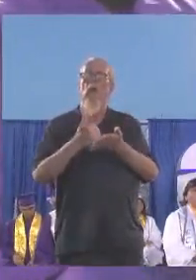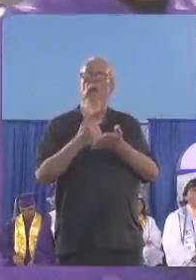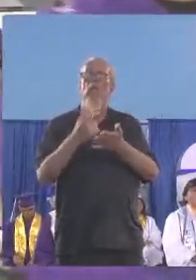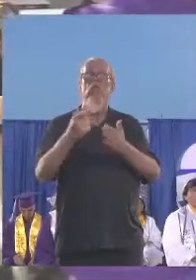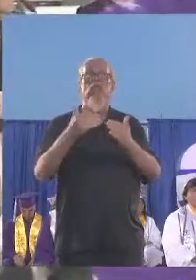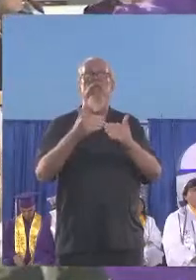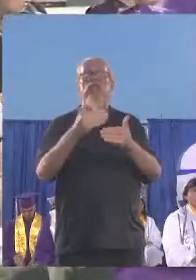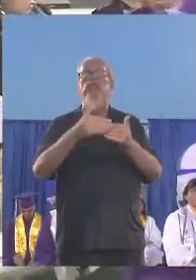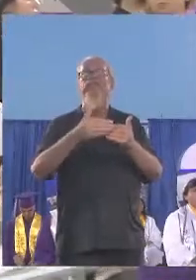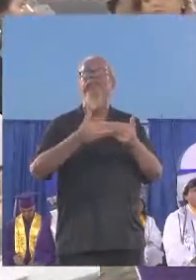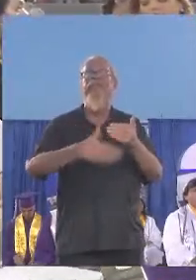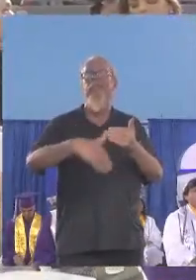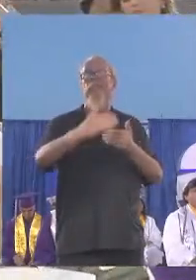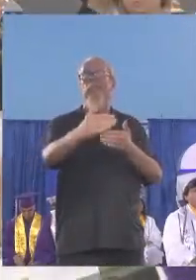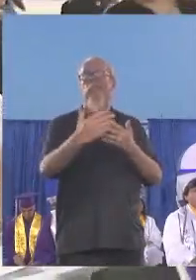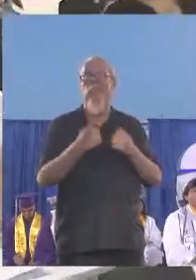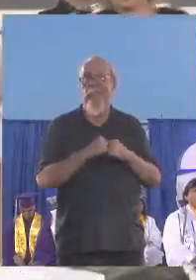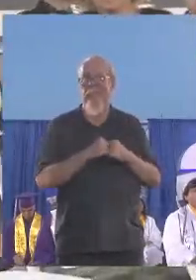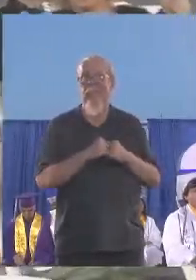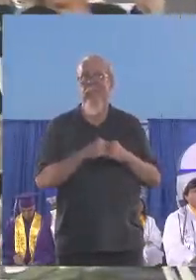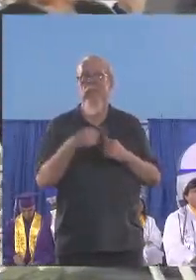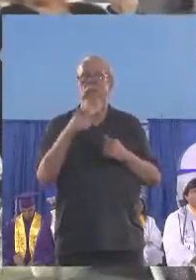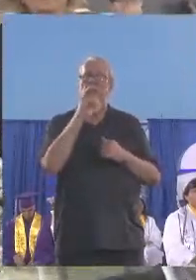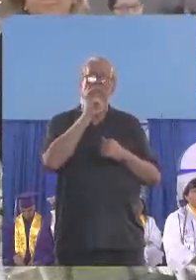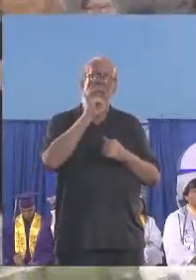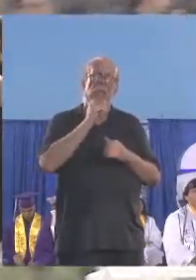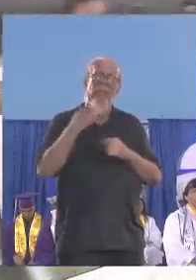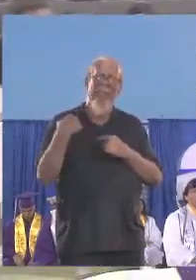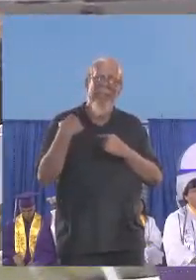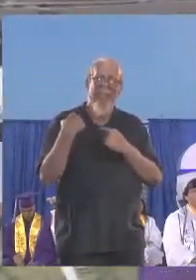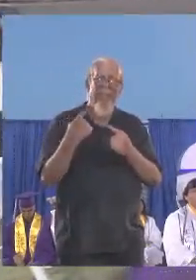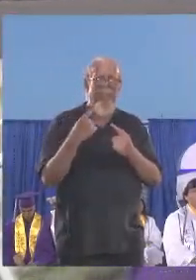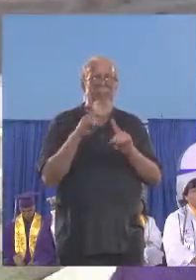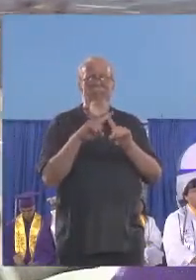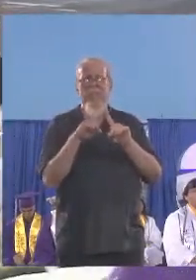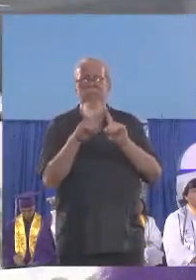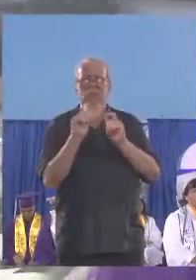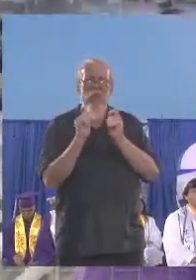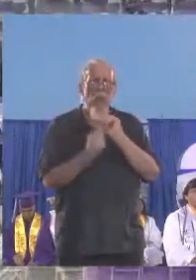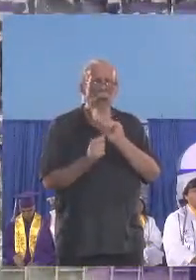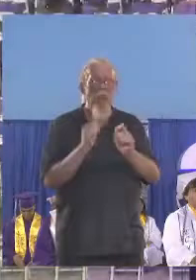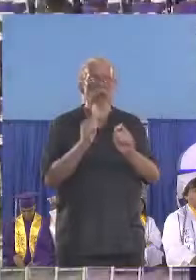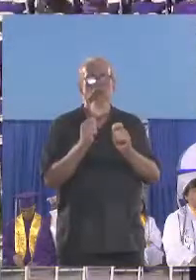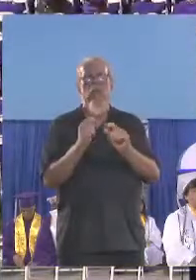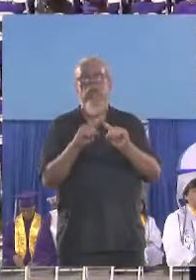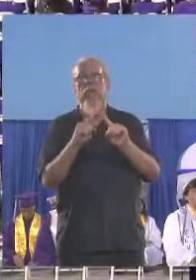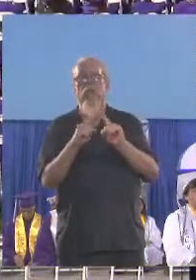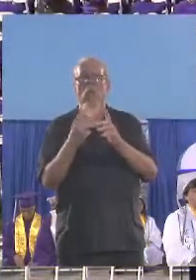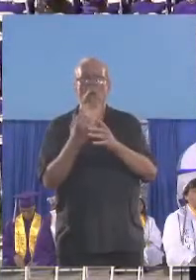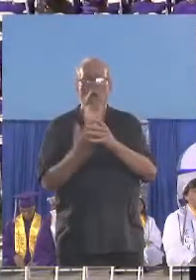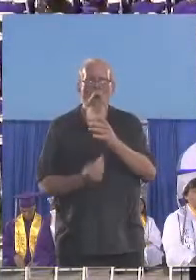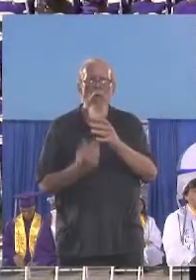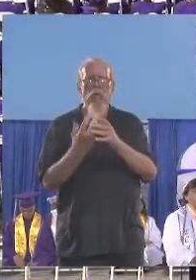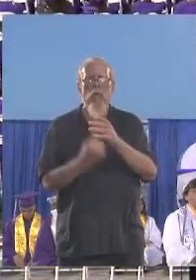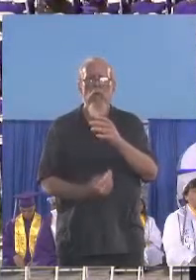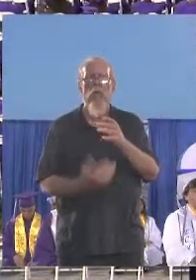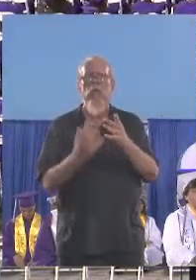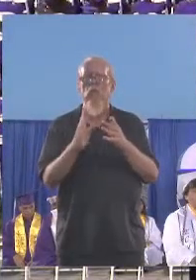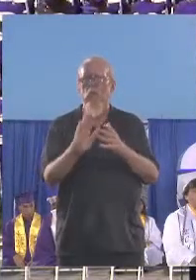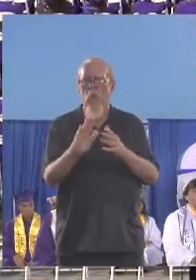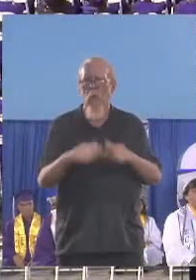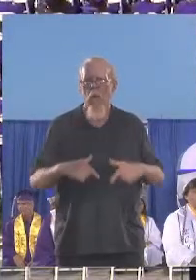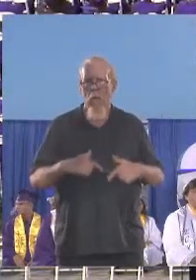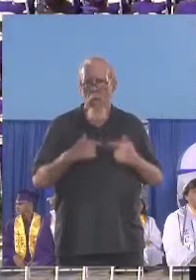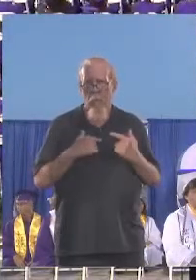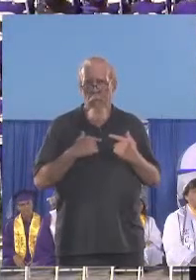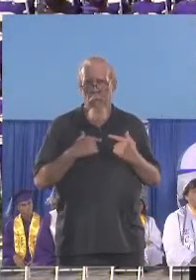life. You persevered through the many changes and losses in your life, and you being here today